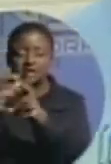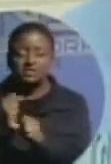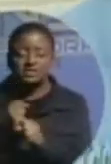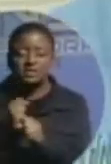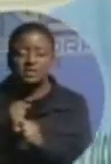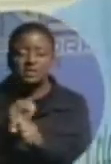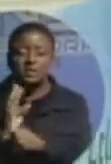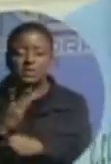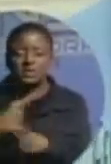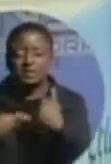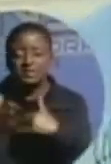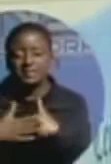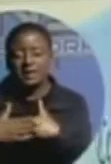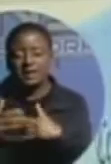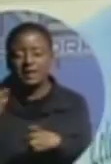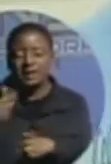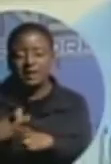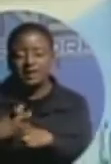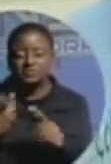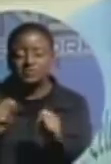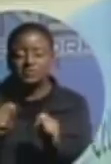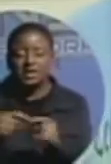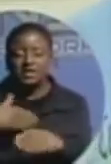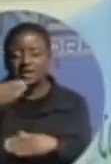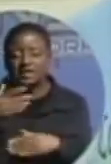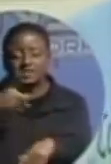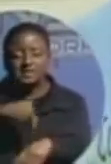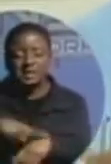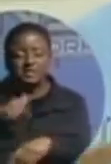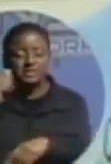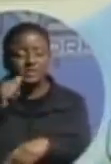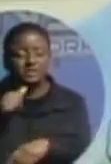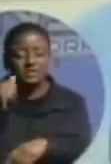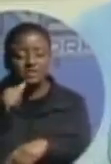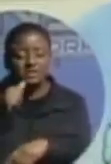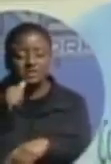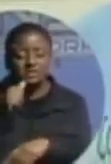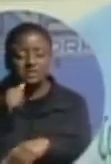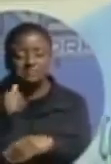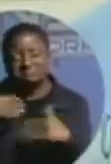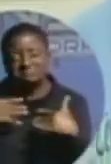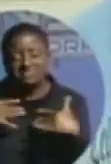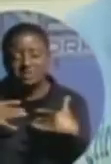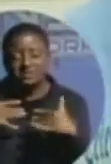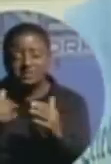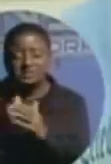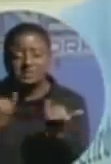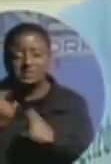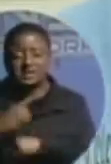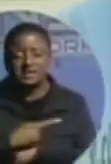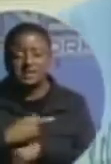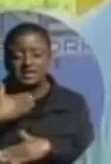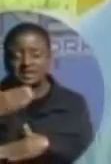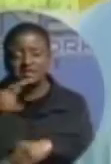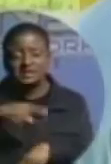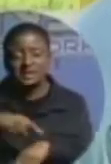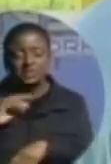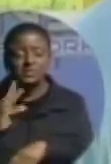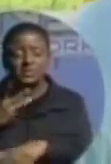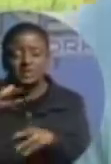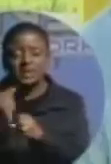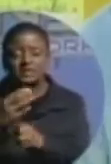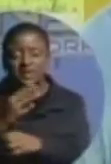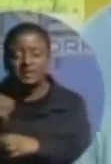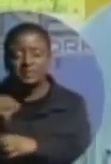but we coming back hard and we're gonna try the next time. The girls, they was really nervous today, so the next time we're gonna get them. We need